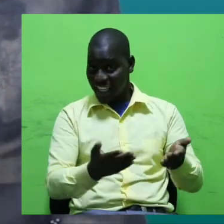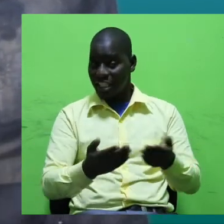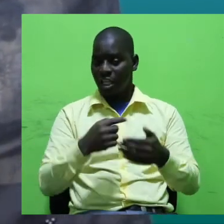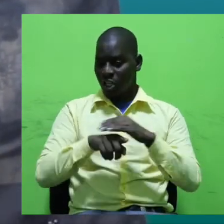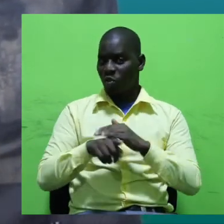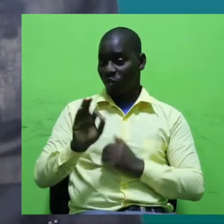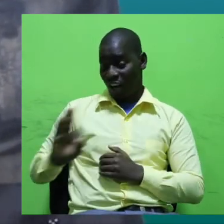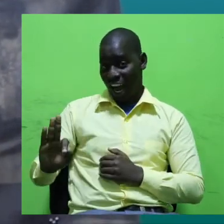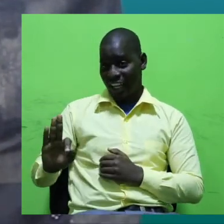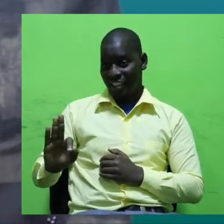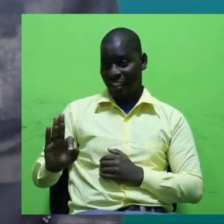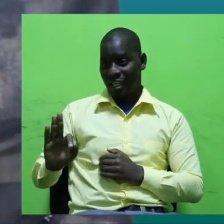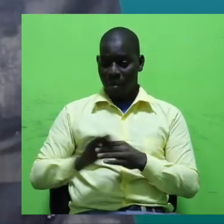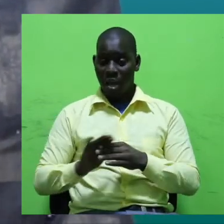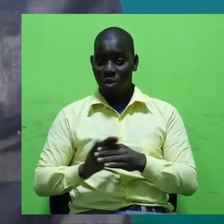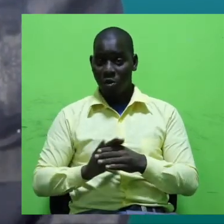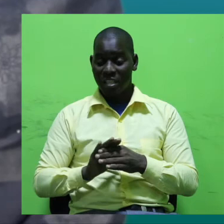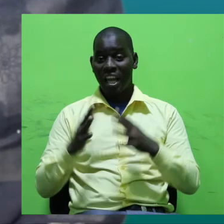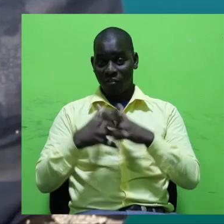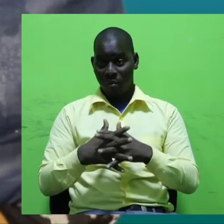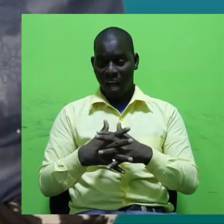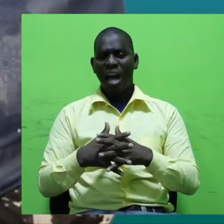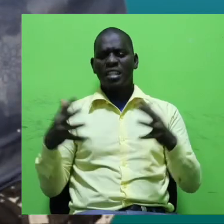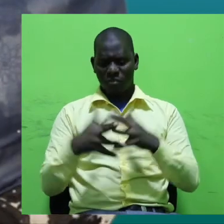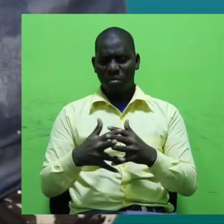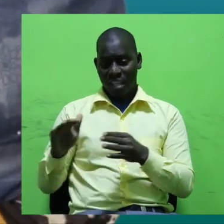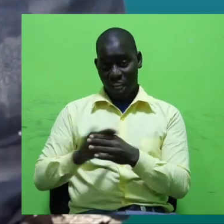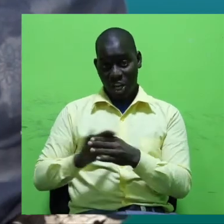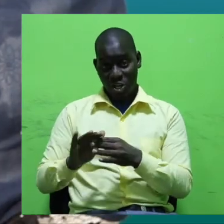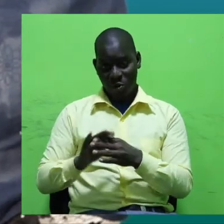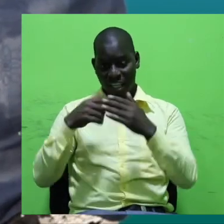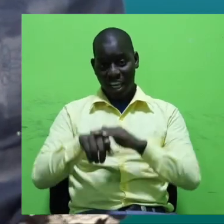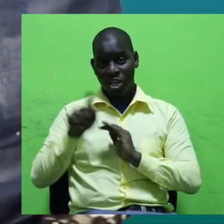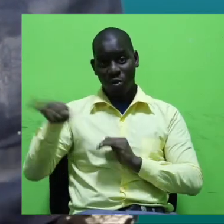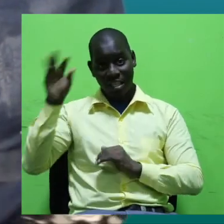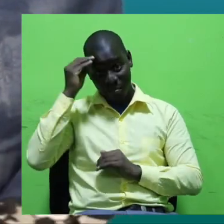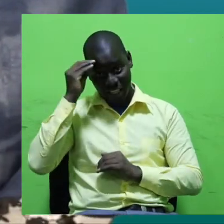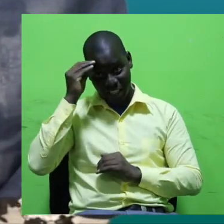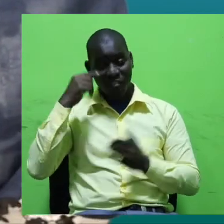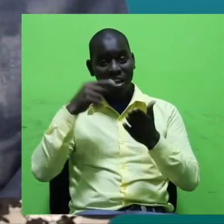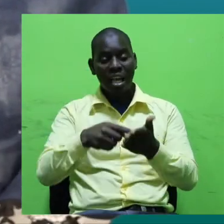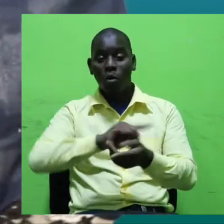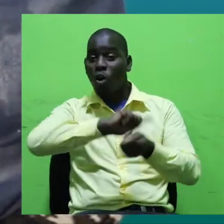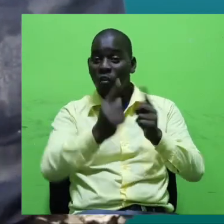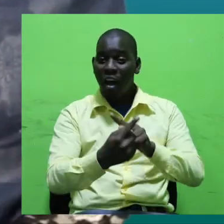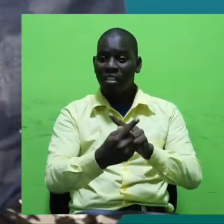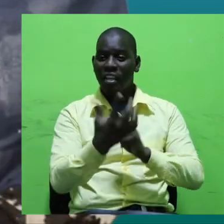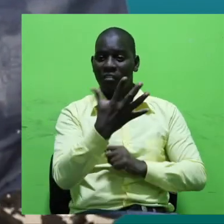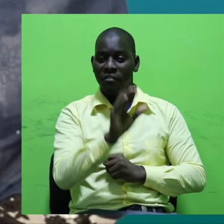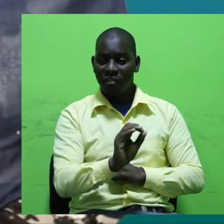273.15. For example, convert 47 degrees Kelvin to degrees Celsius.